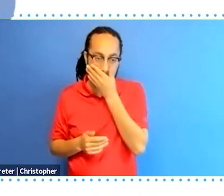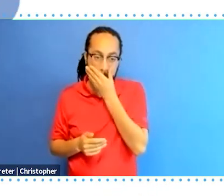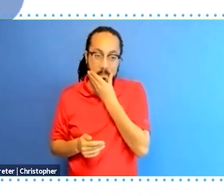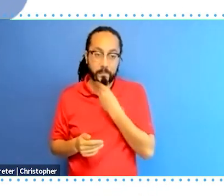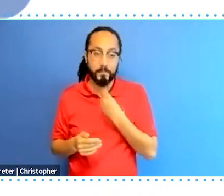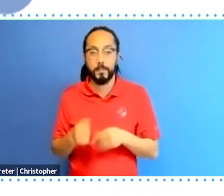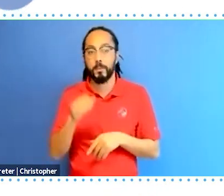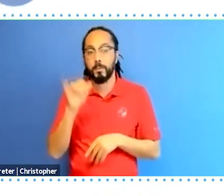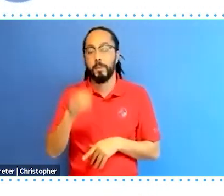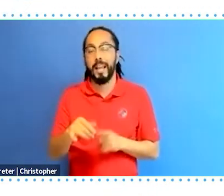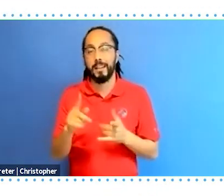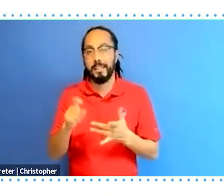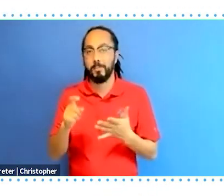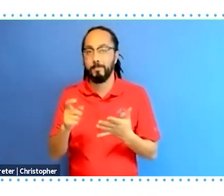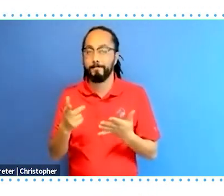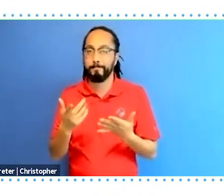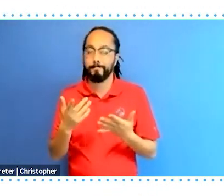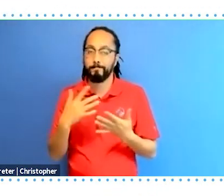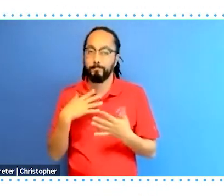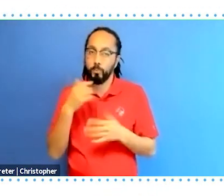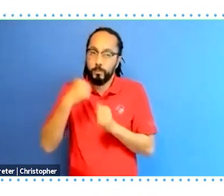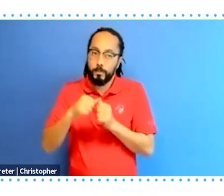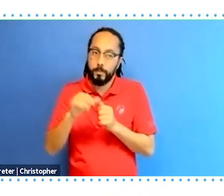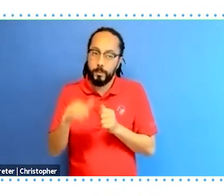into account. But I